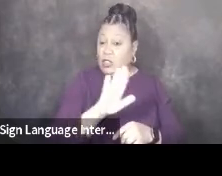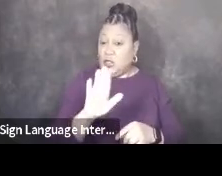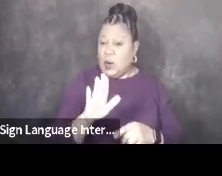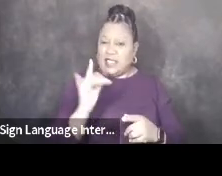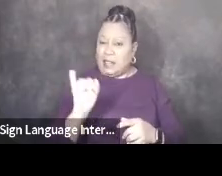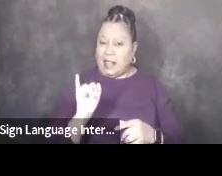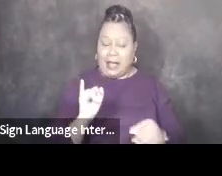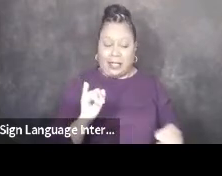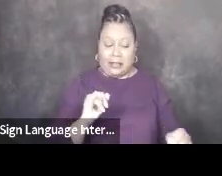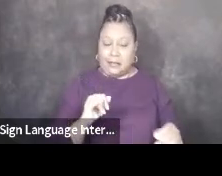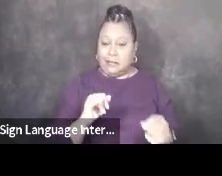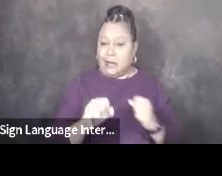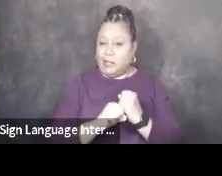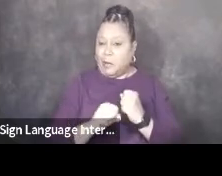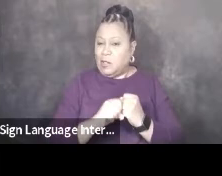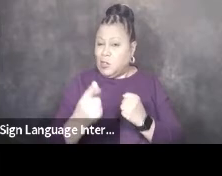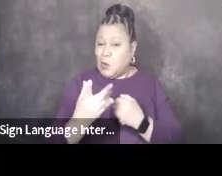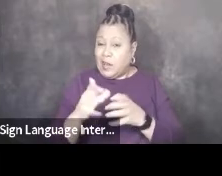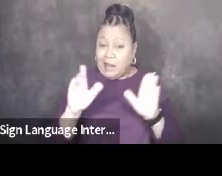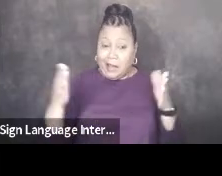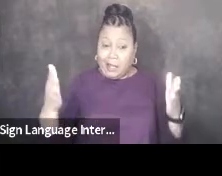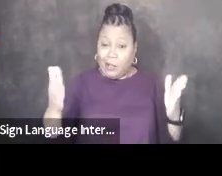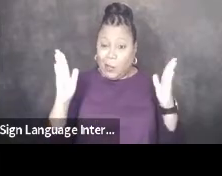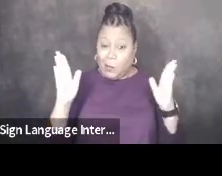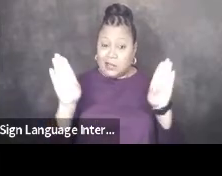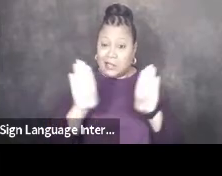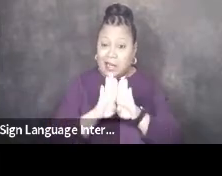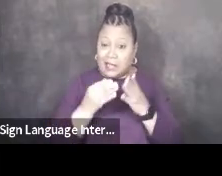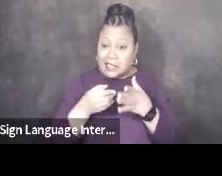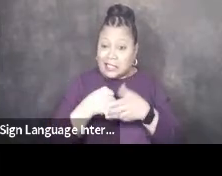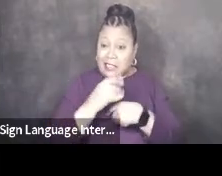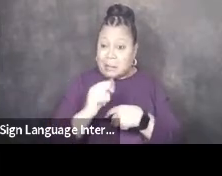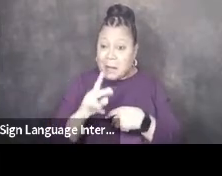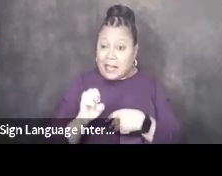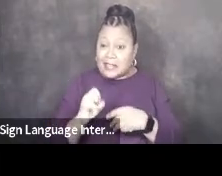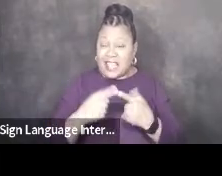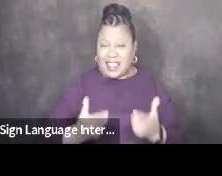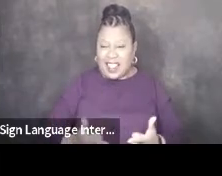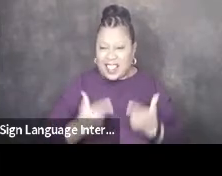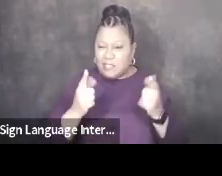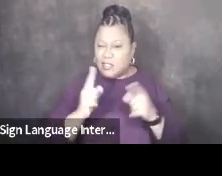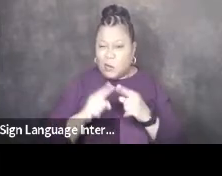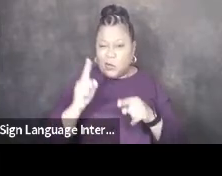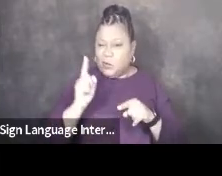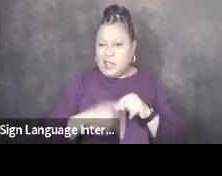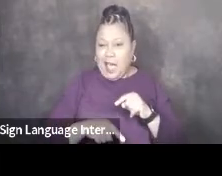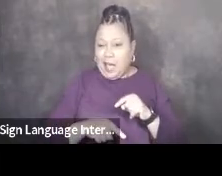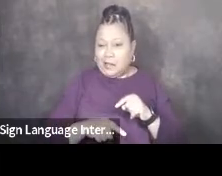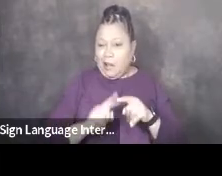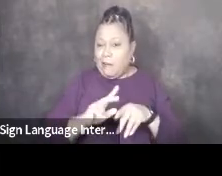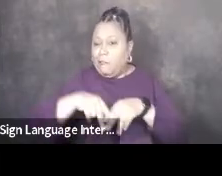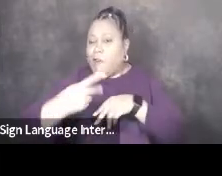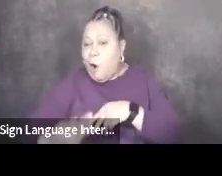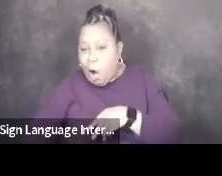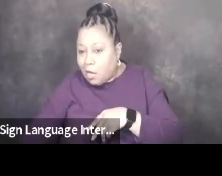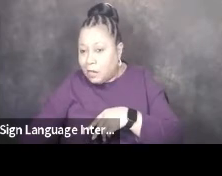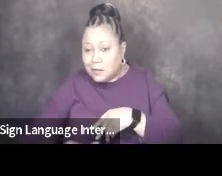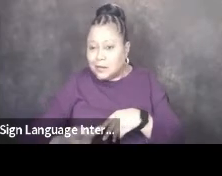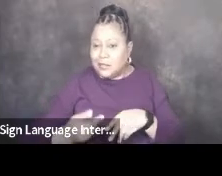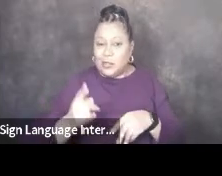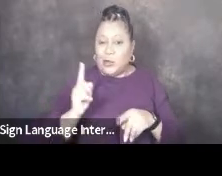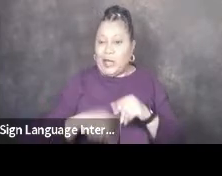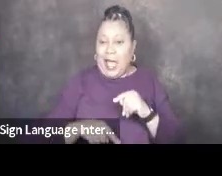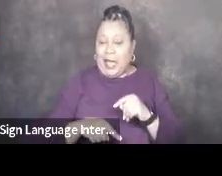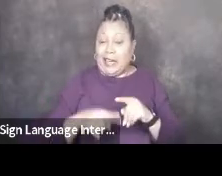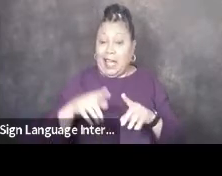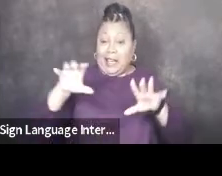like a commercial elevator. You're enclosed in a space that in the lift, so you can't fall off of it. You can't